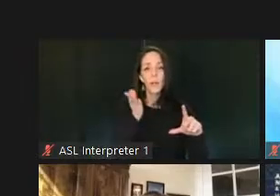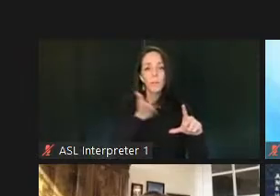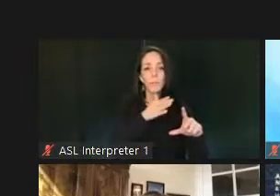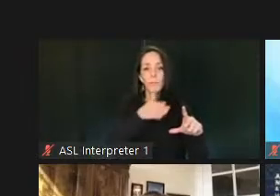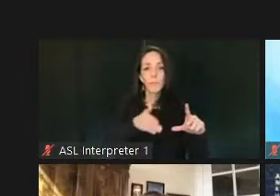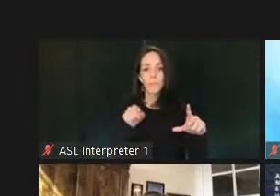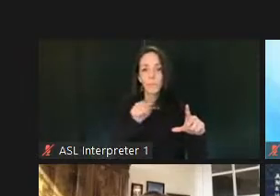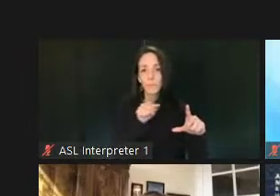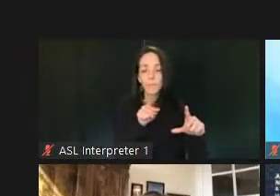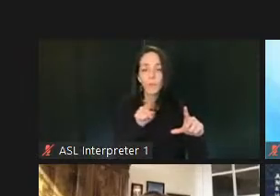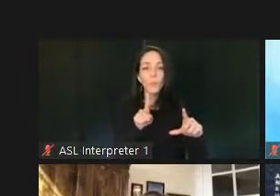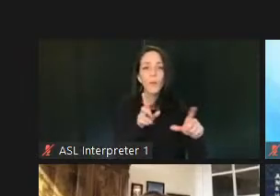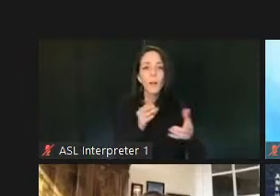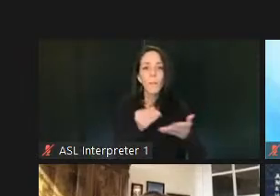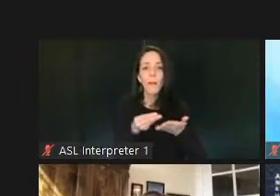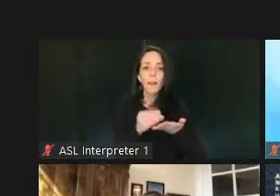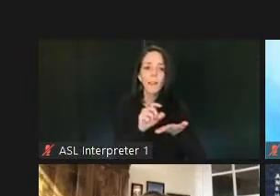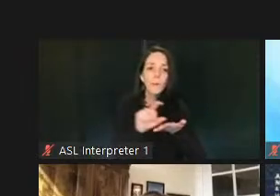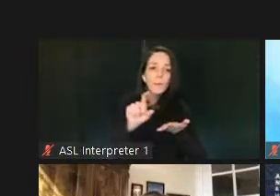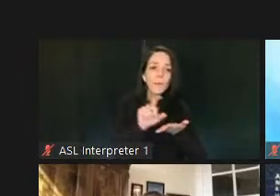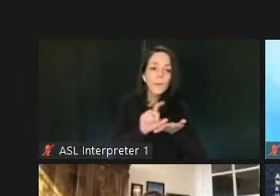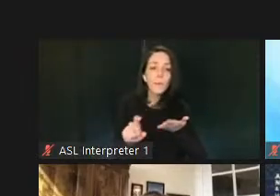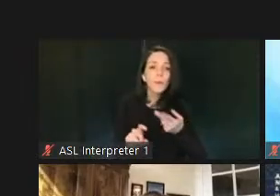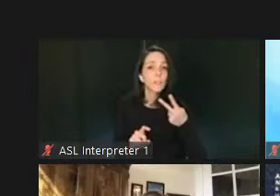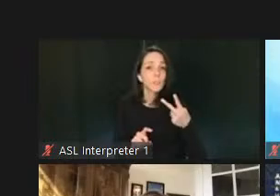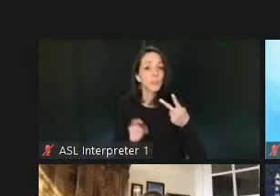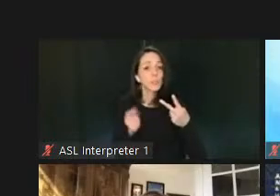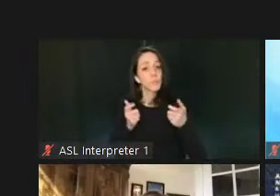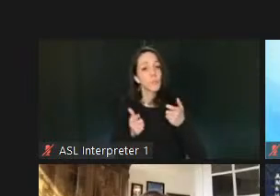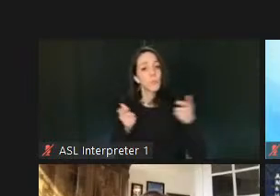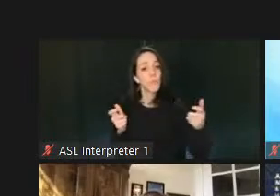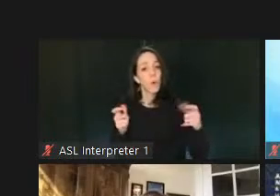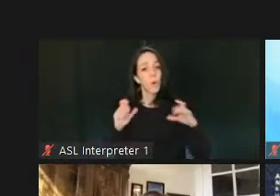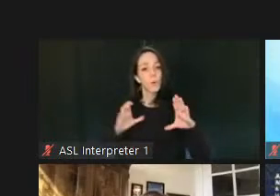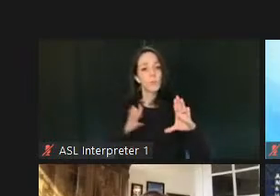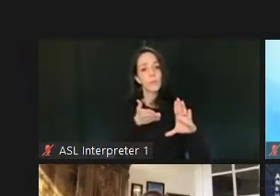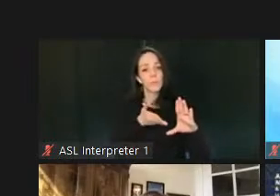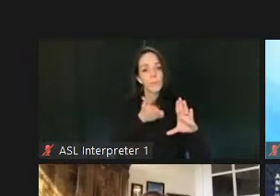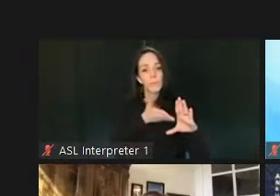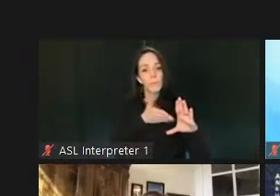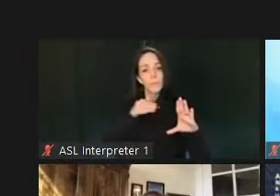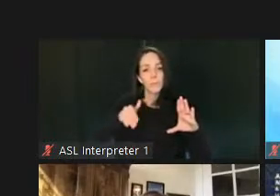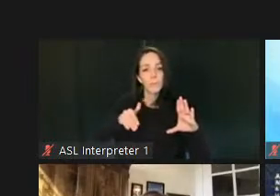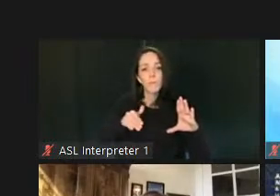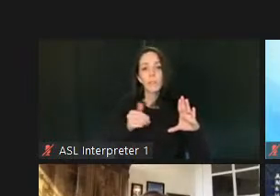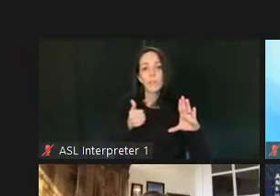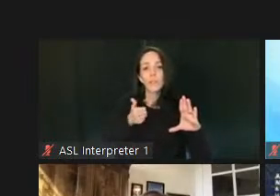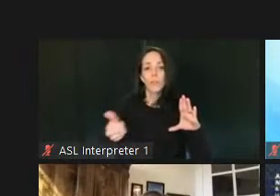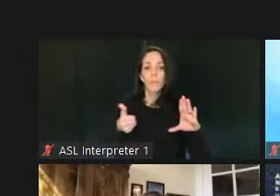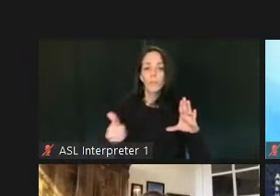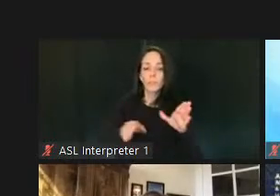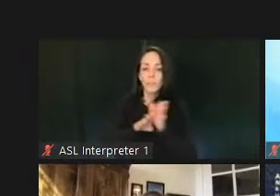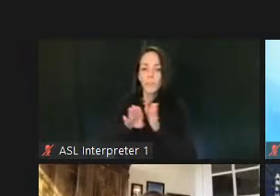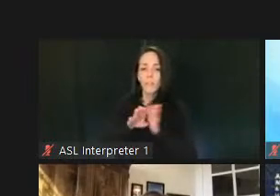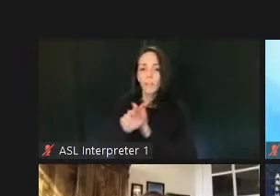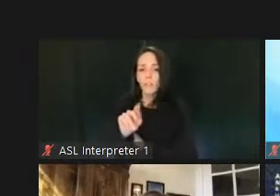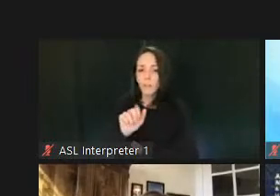were assumed. The 2 largest are the Transportation Development Tax and the North Bethany